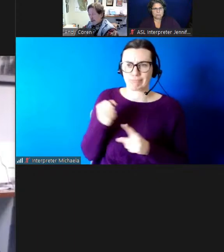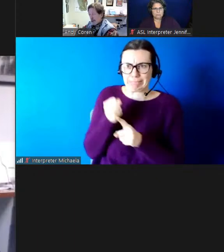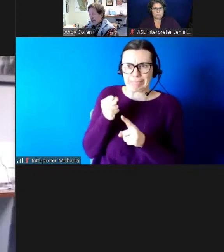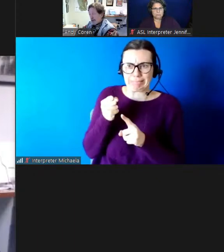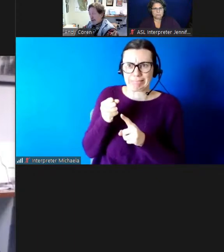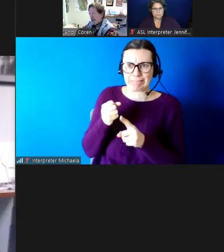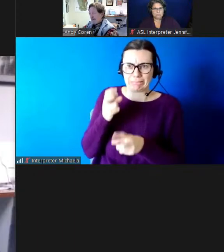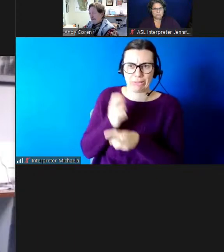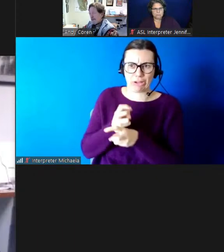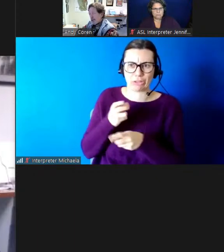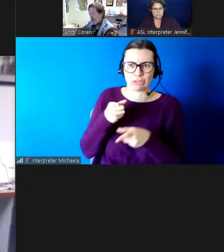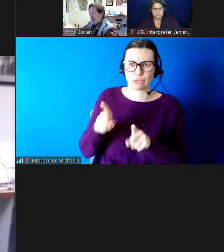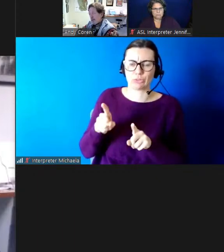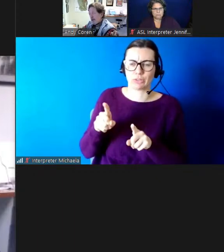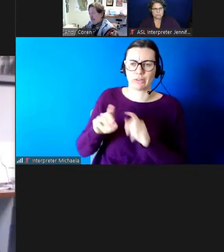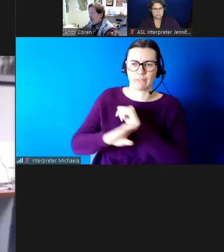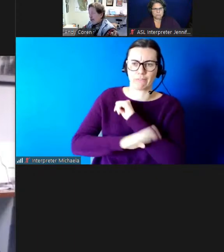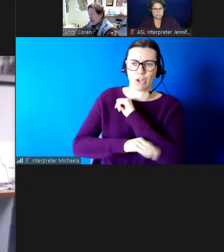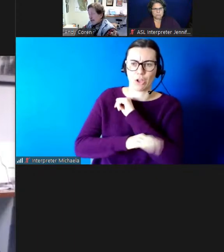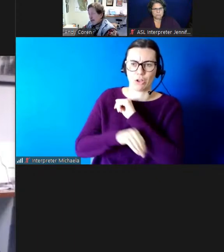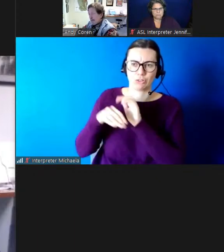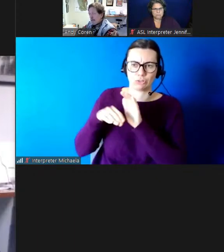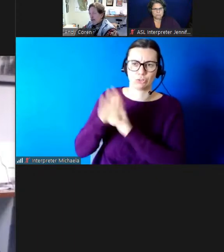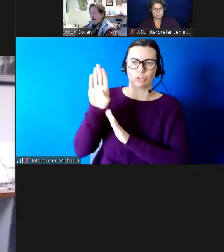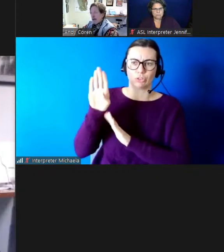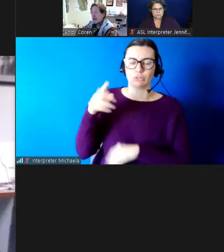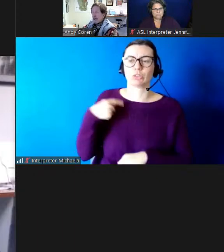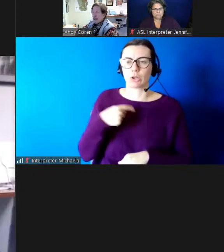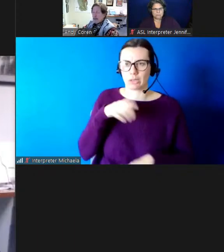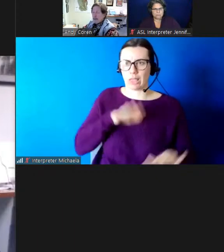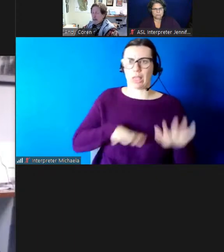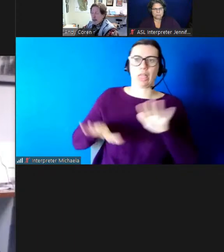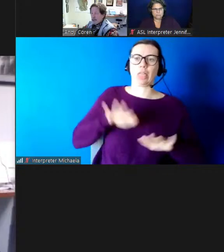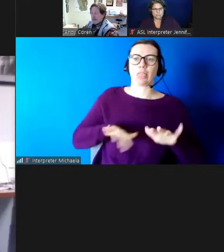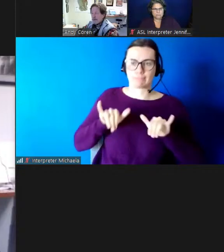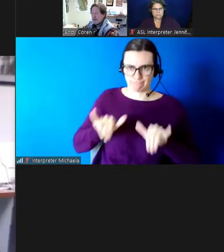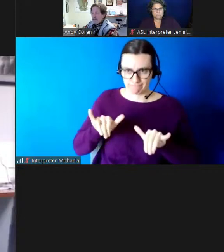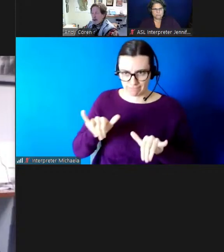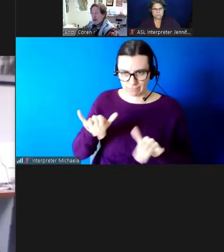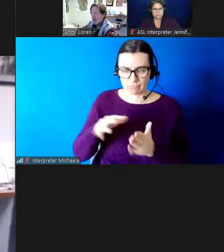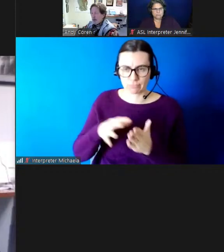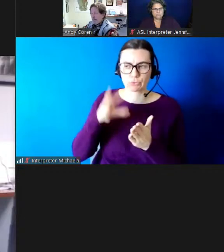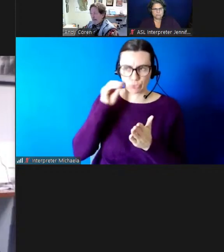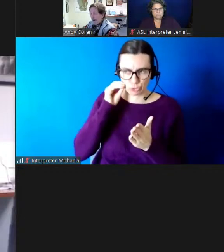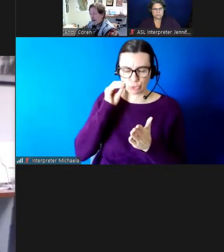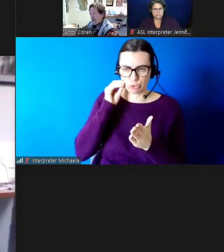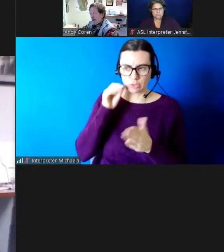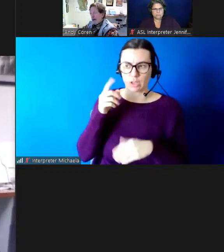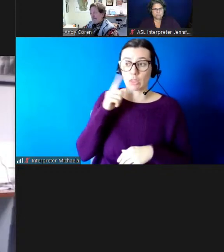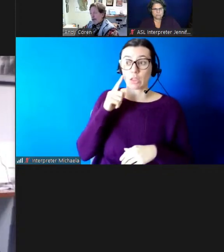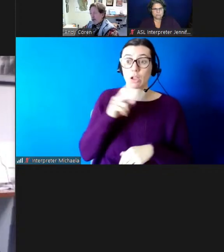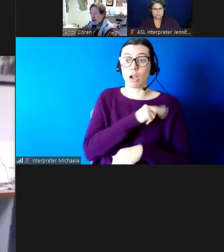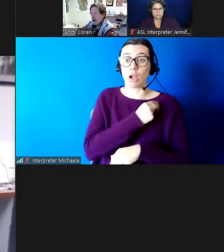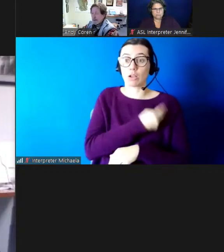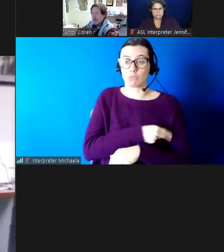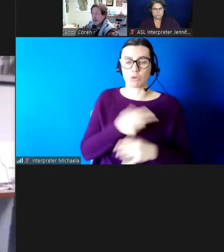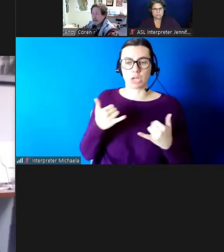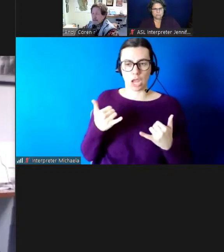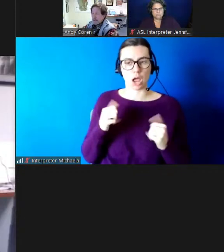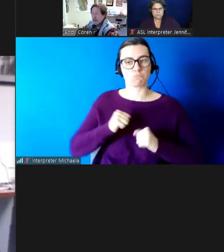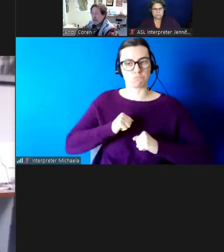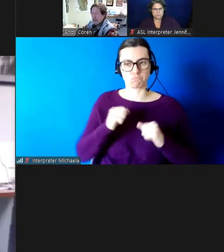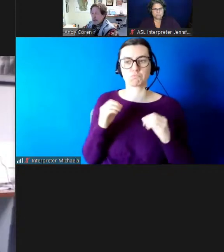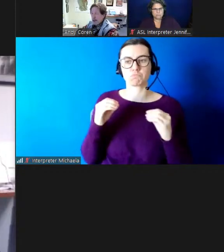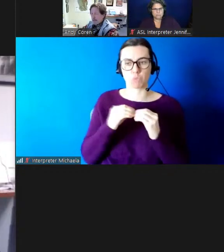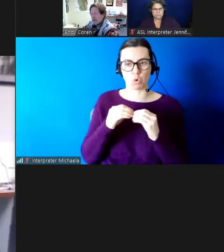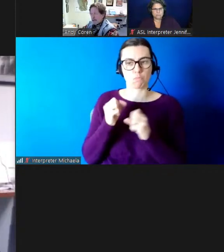fall surge. So we've all learned some more, and I think that the hospitals are more prepared. We're hoping that